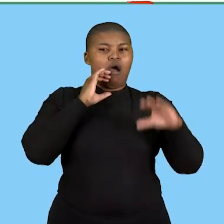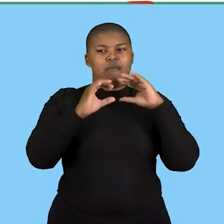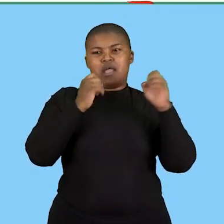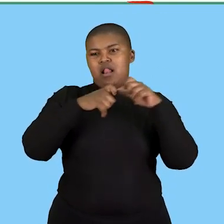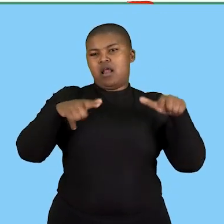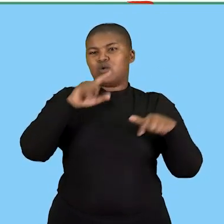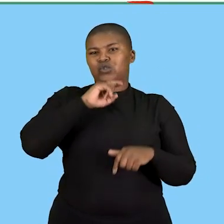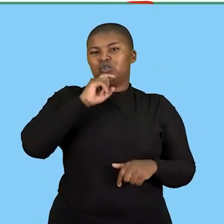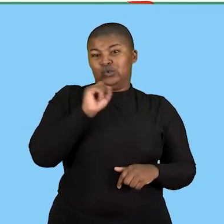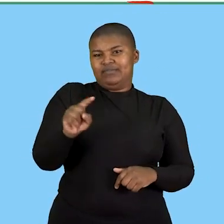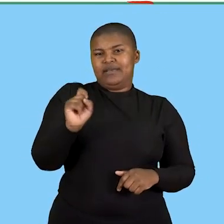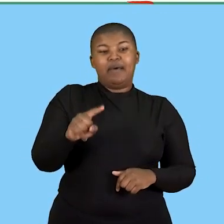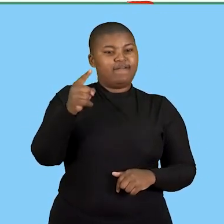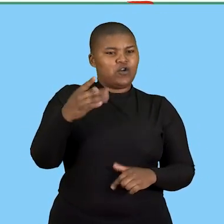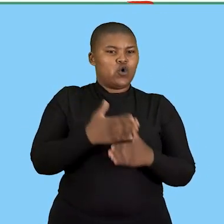medium